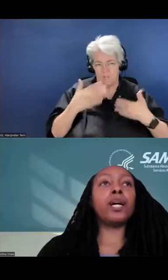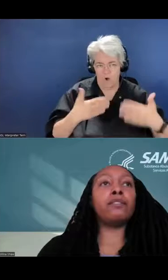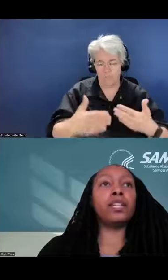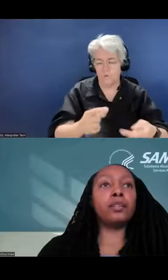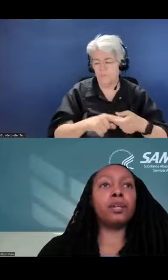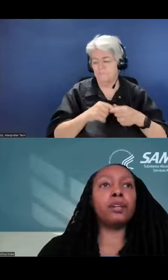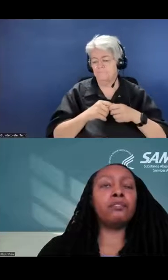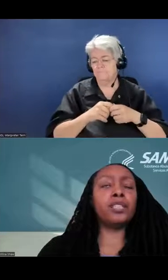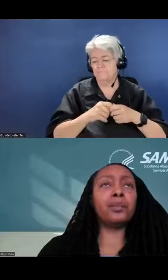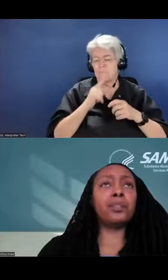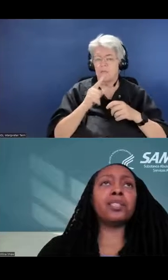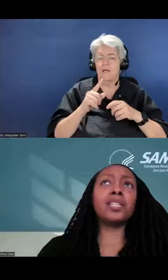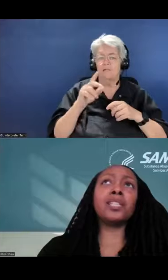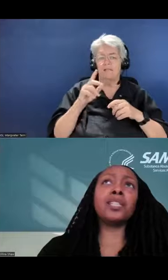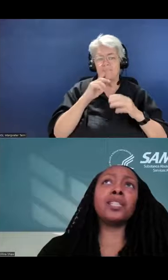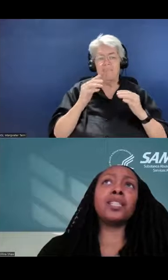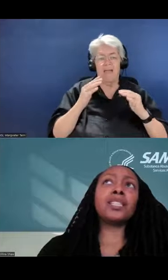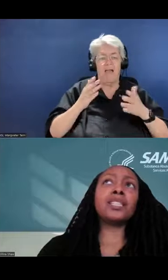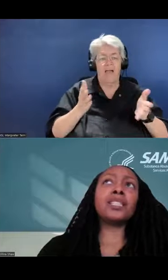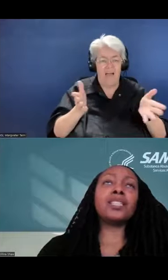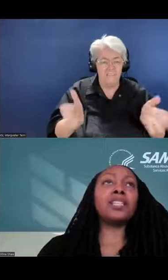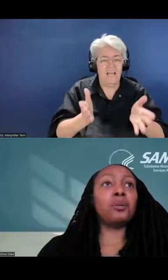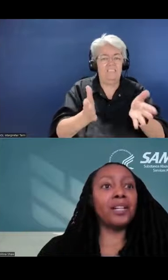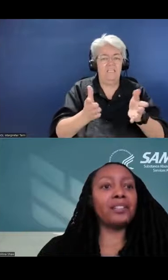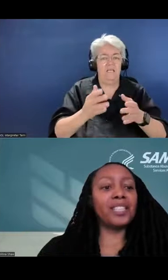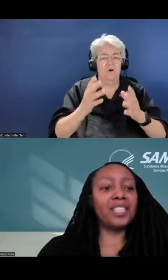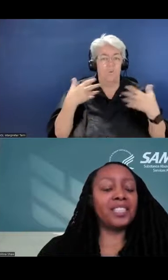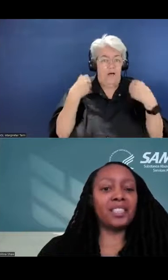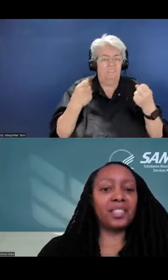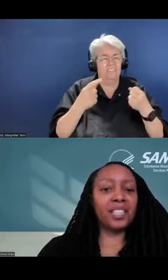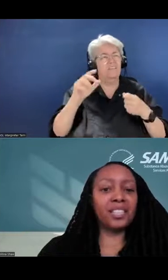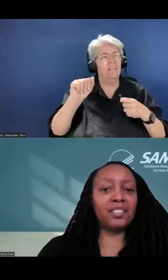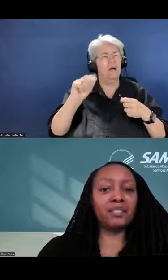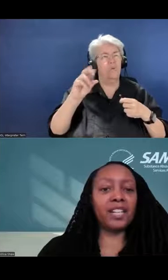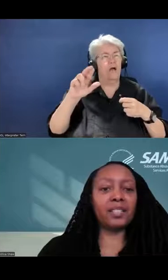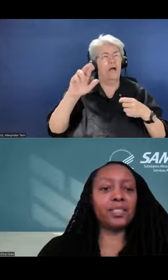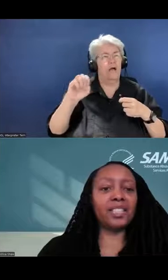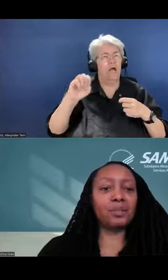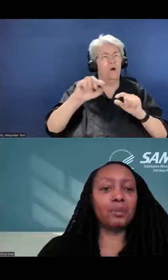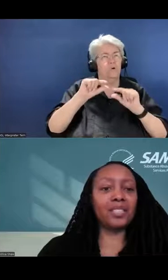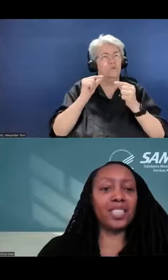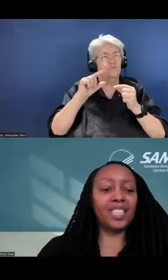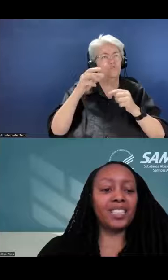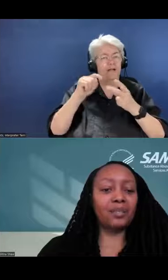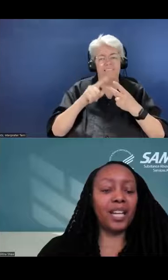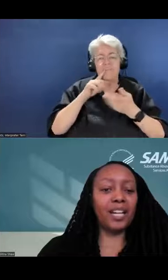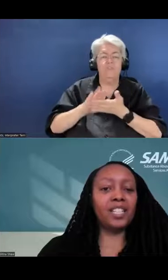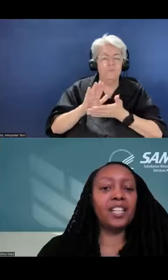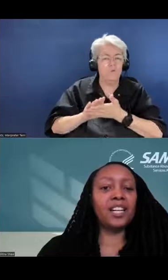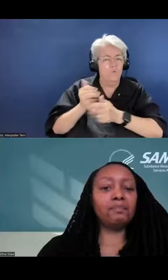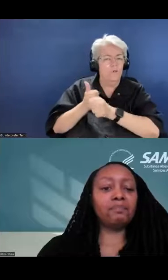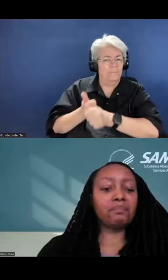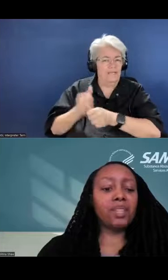also have the Advancing Wellness and the AWARE grantees, sorry, it's the government acronyms, the school-based grantees that we